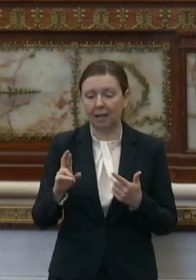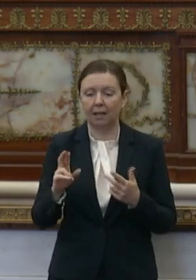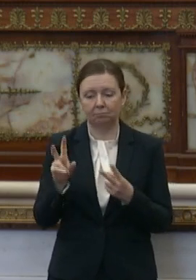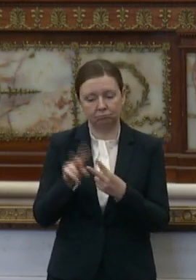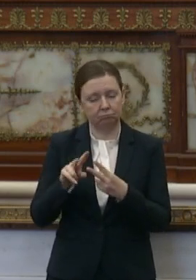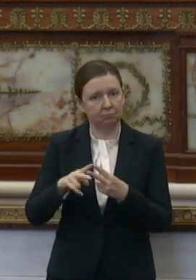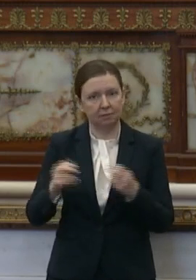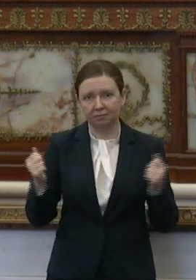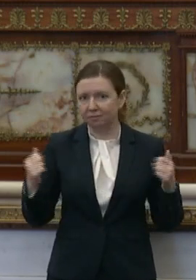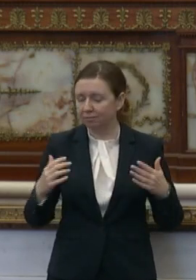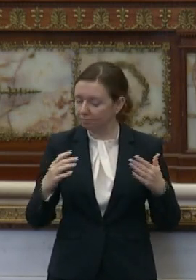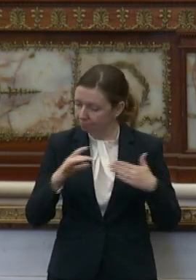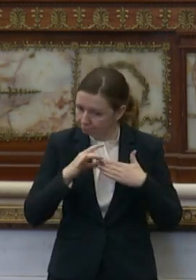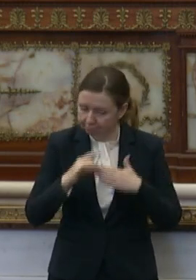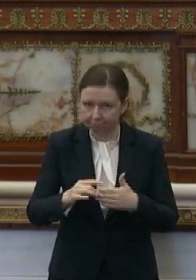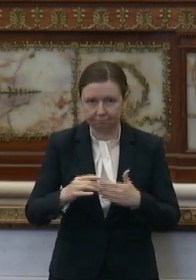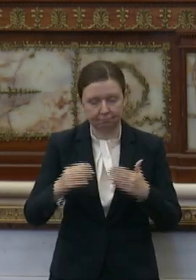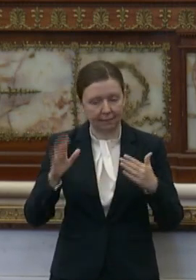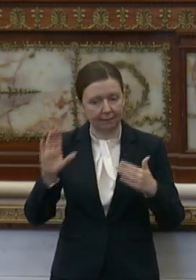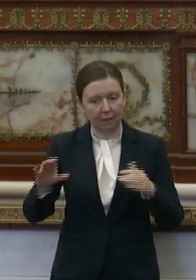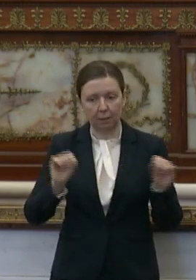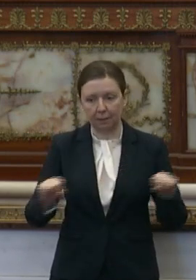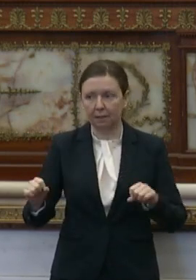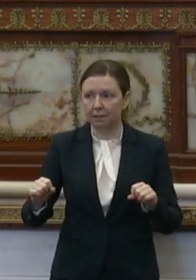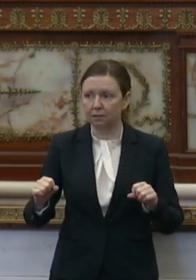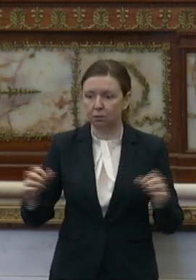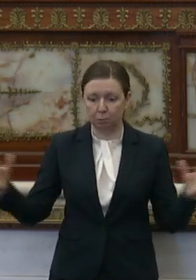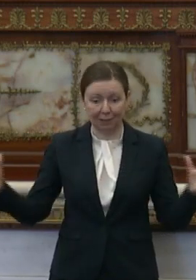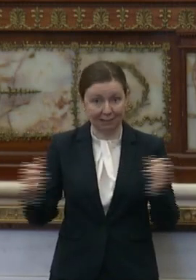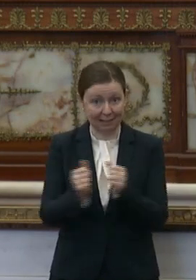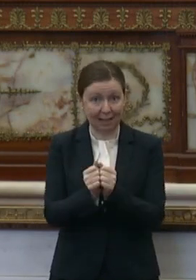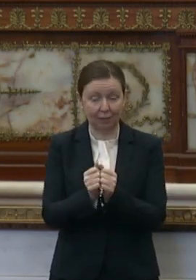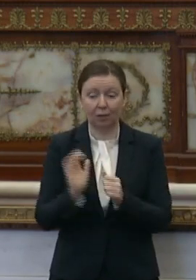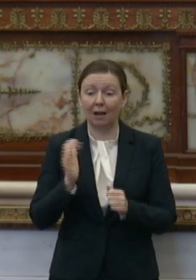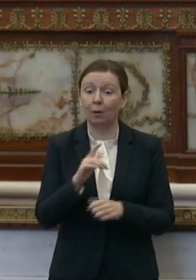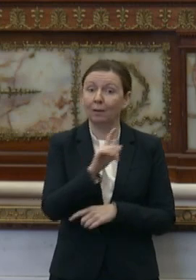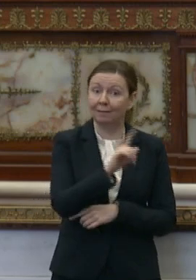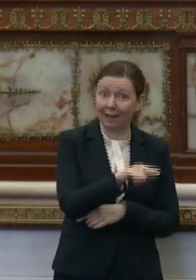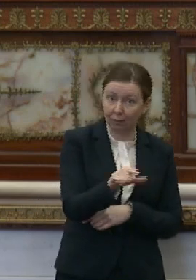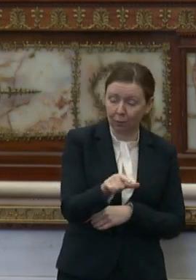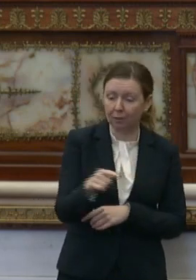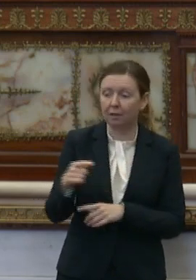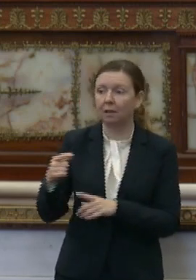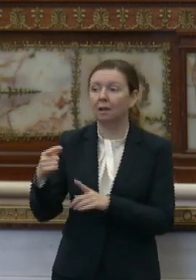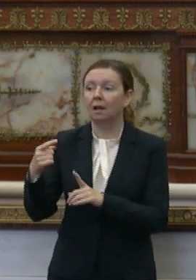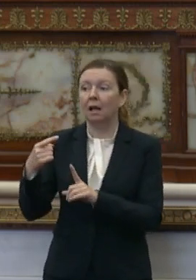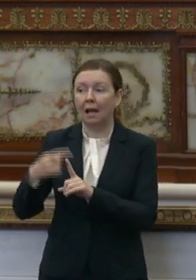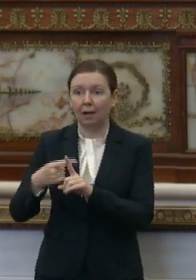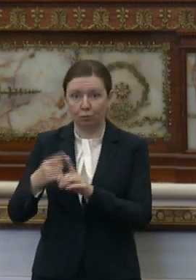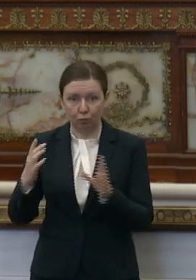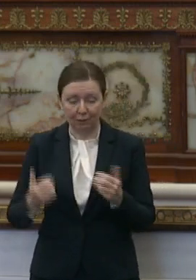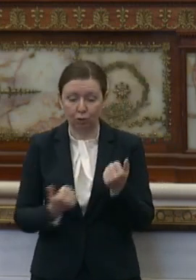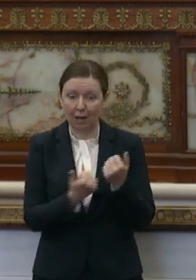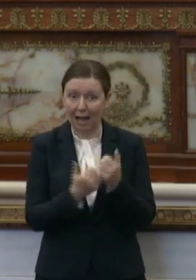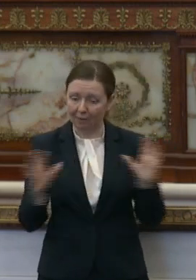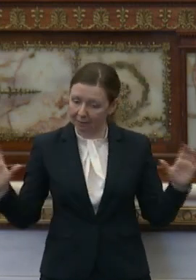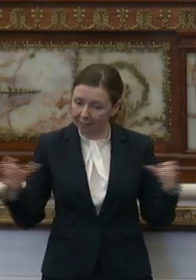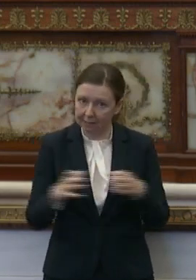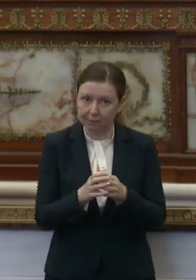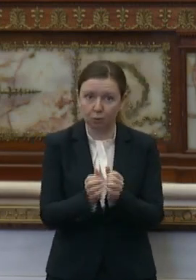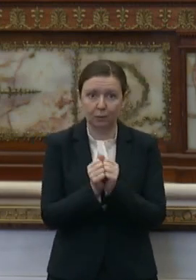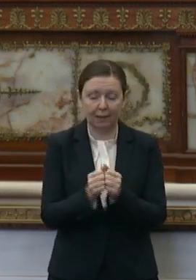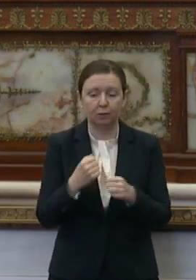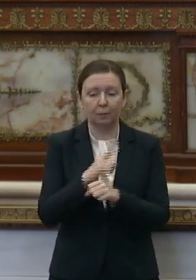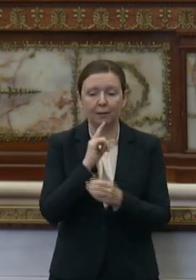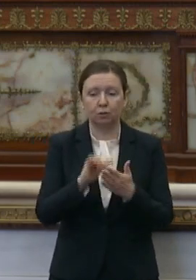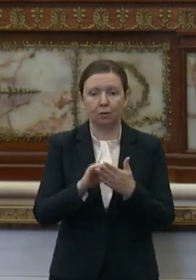been fearless and steady in their ability to bring together our landlord and our renter advocates alike to make